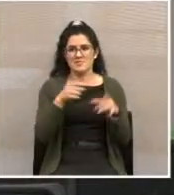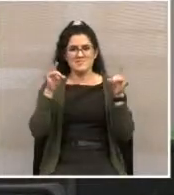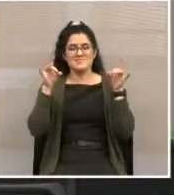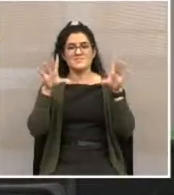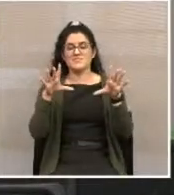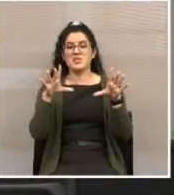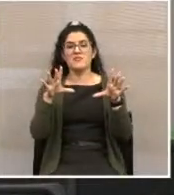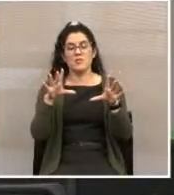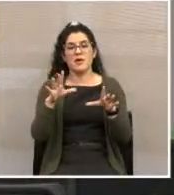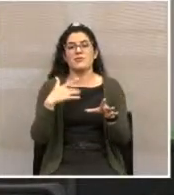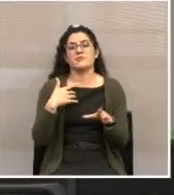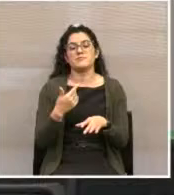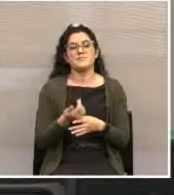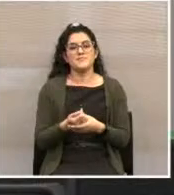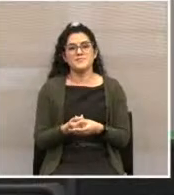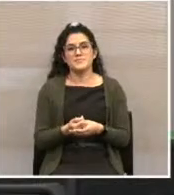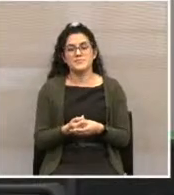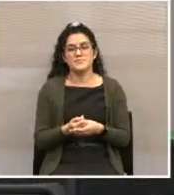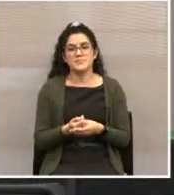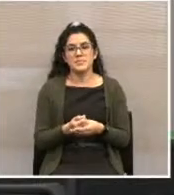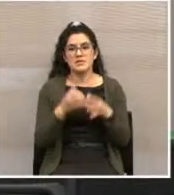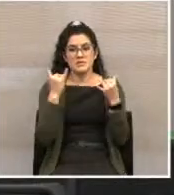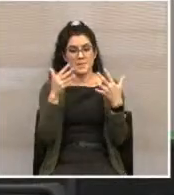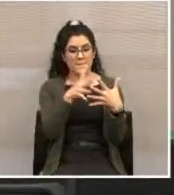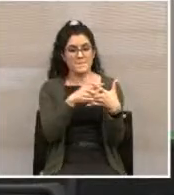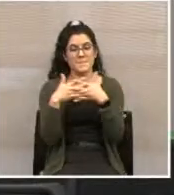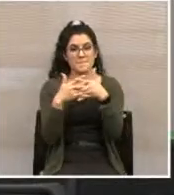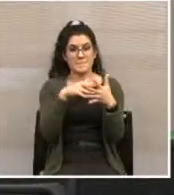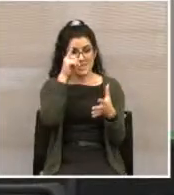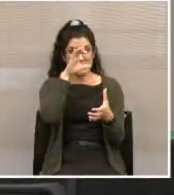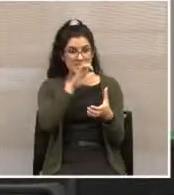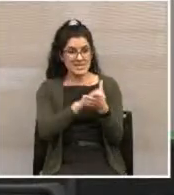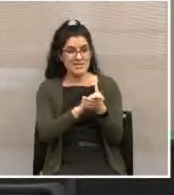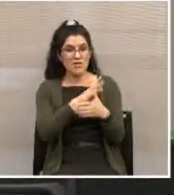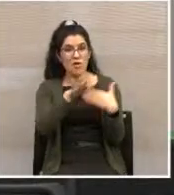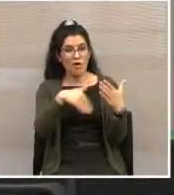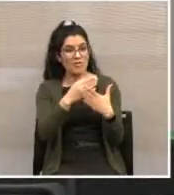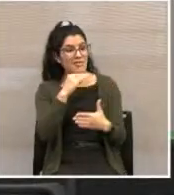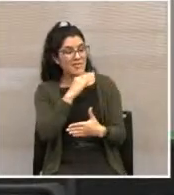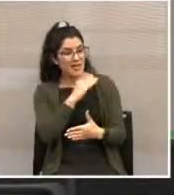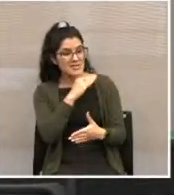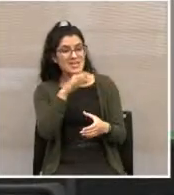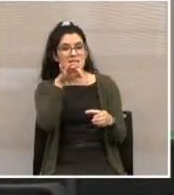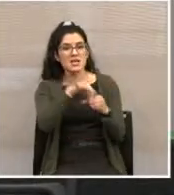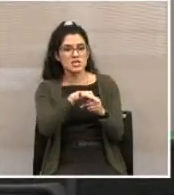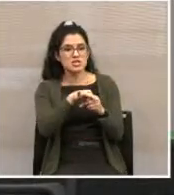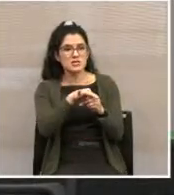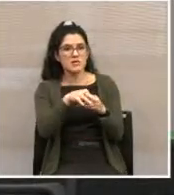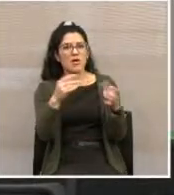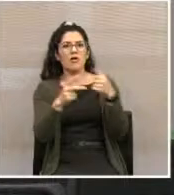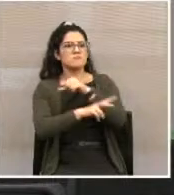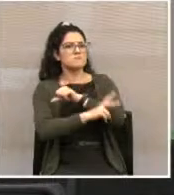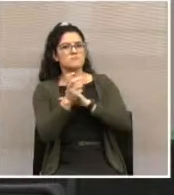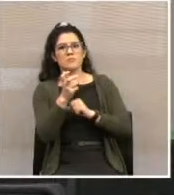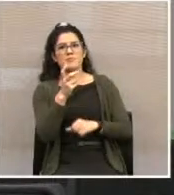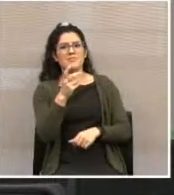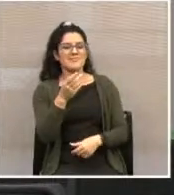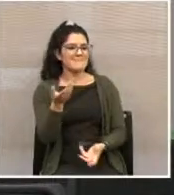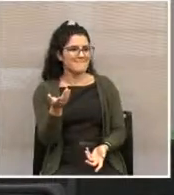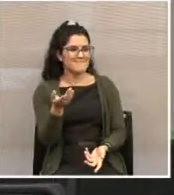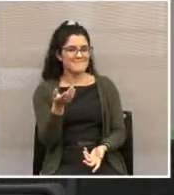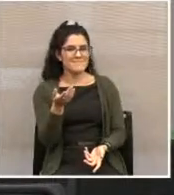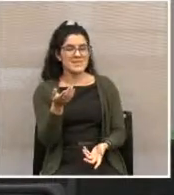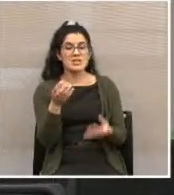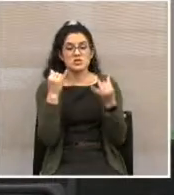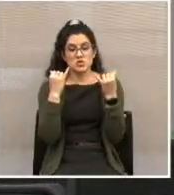day, a significant number of Americans believe the lie that the election was stolen. To this day, I